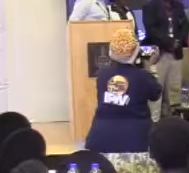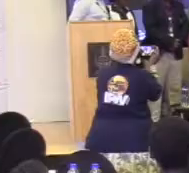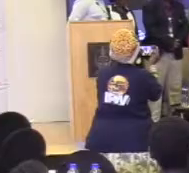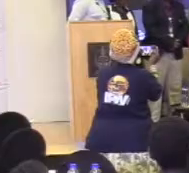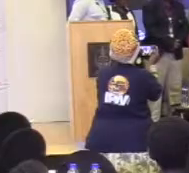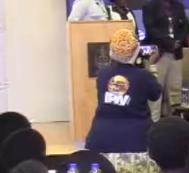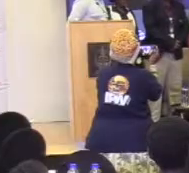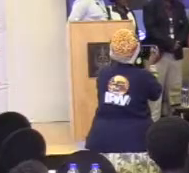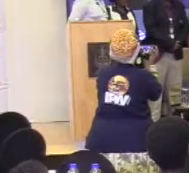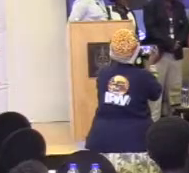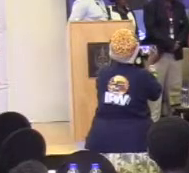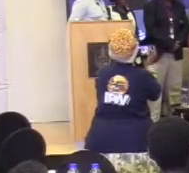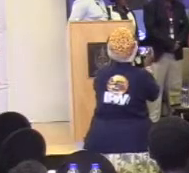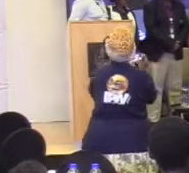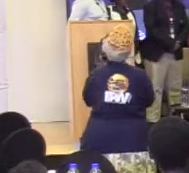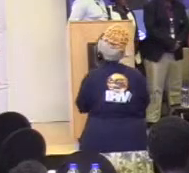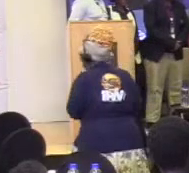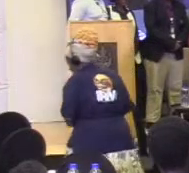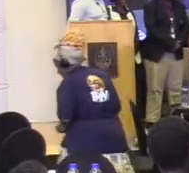Are we all visible?